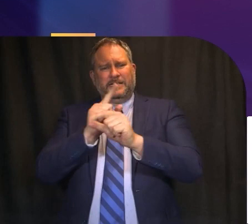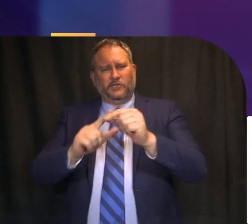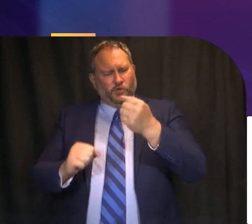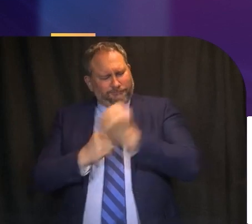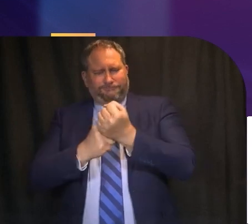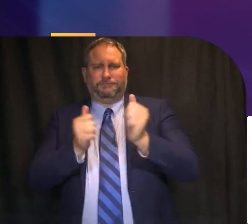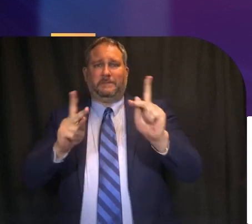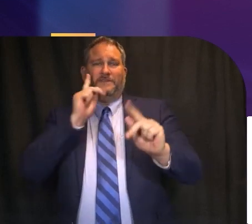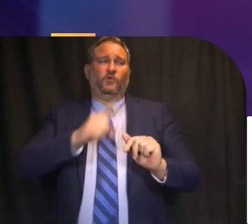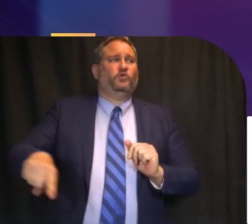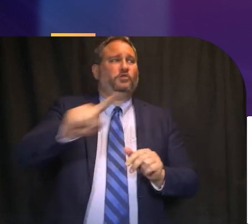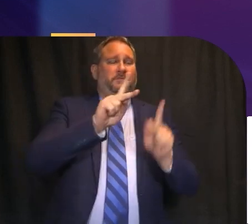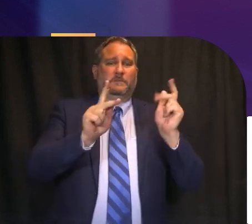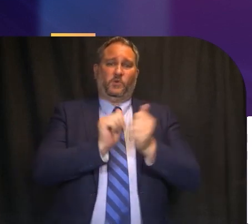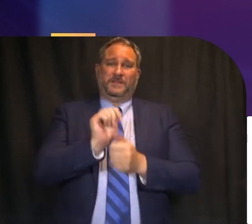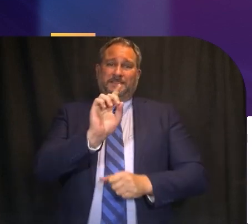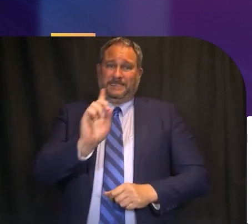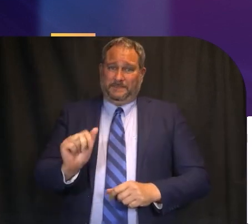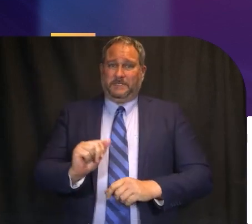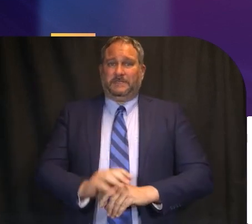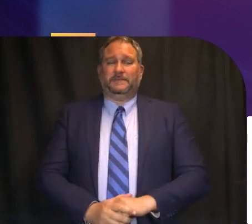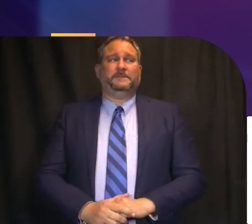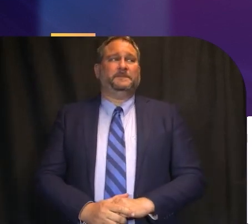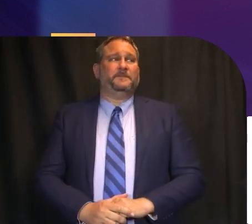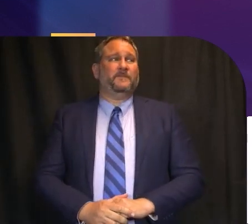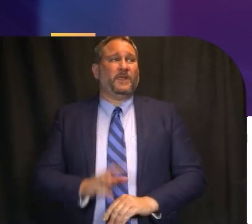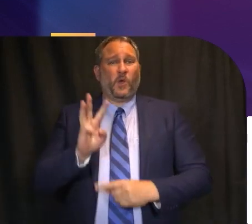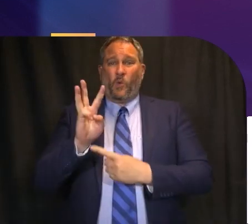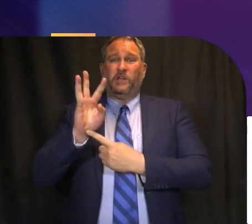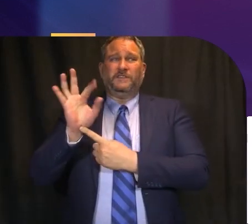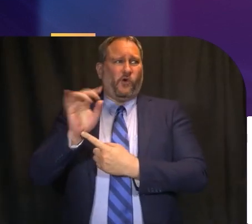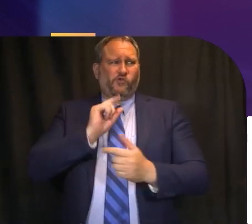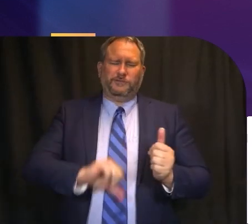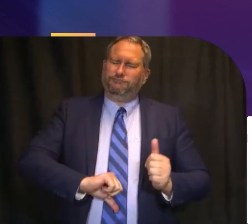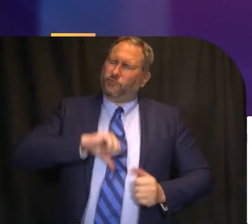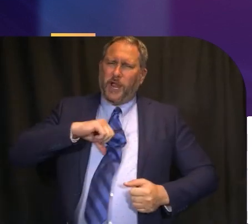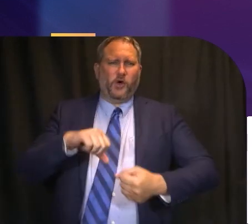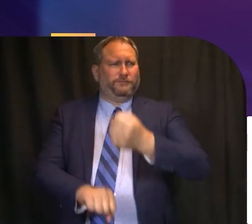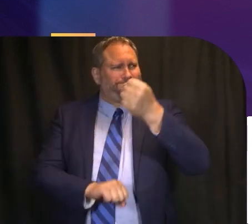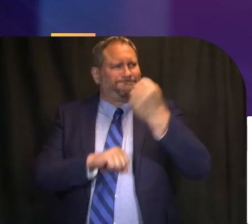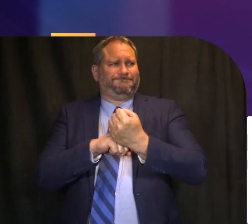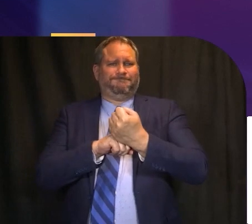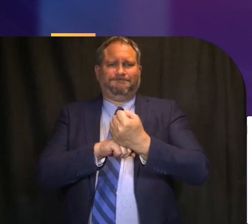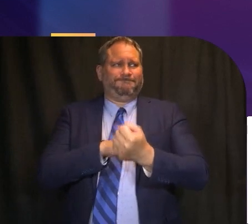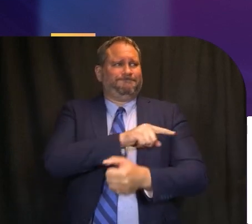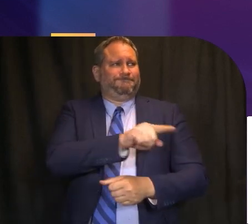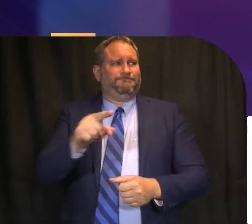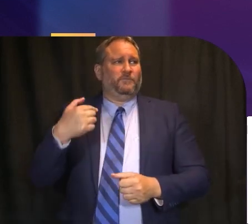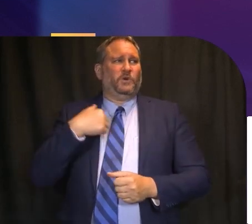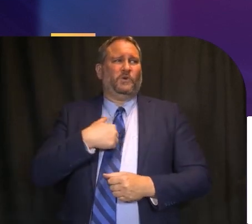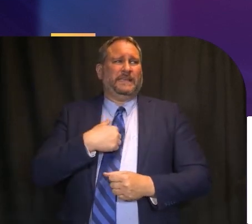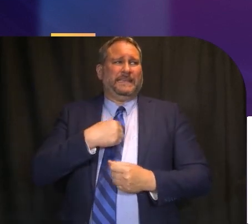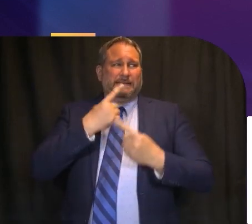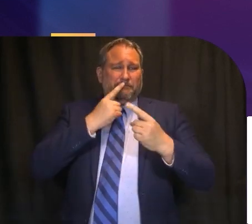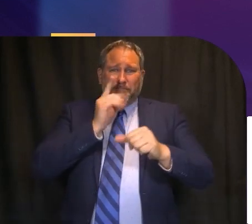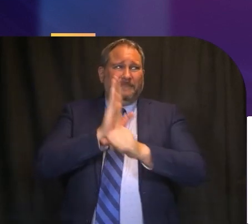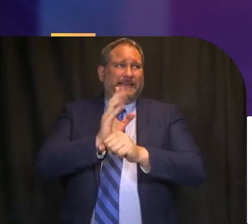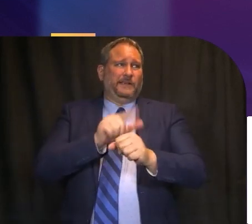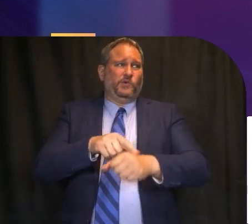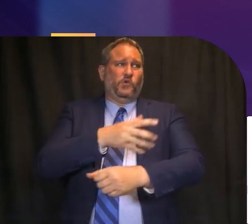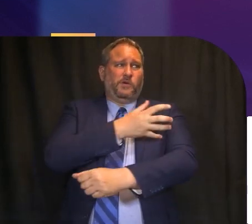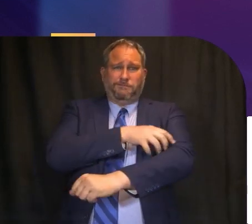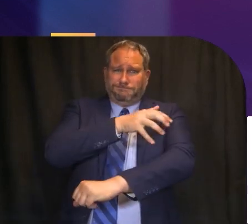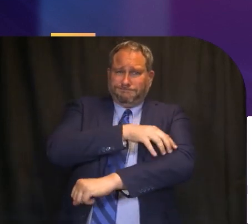event. And at Wells Fargo, we're committed to empowering and employing people with disabilities. We are honored to collaborate